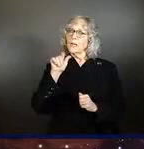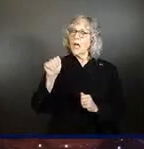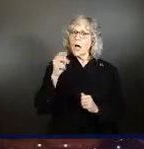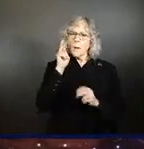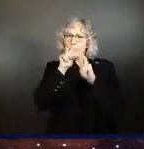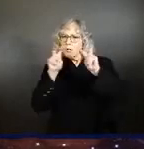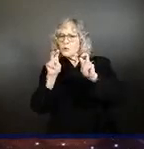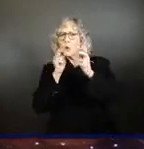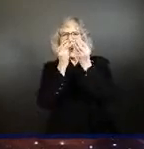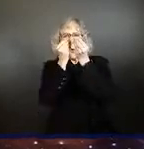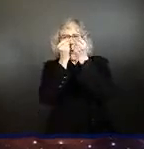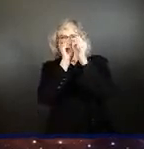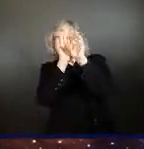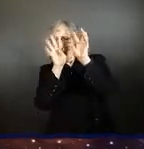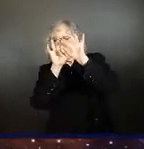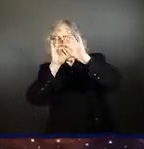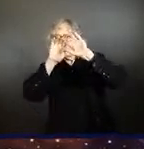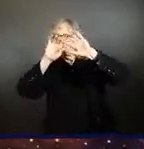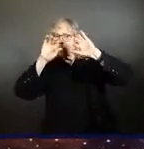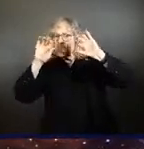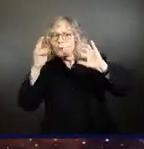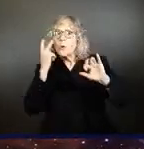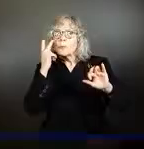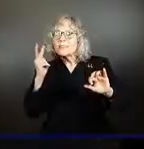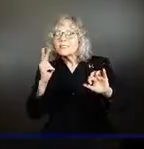previously invisible areas of star birth.